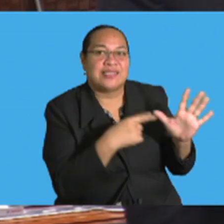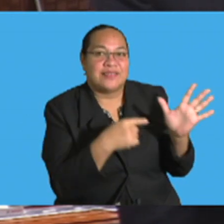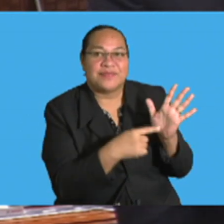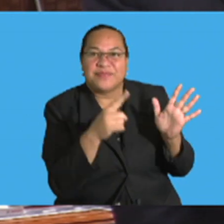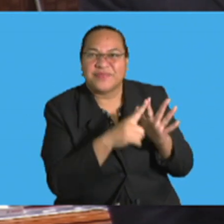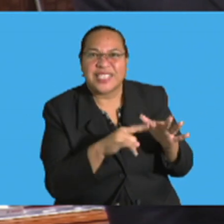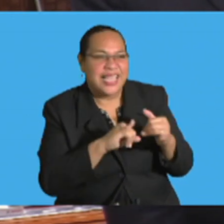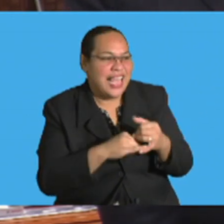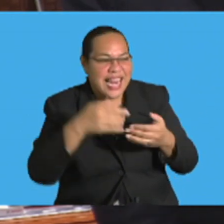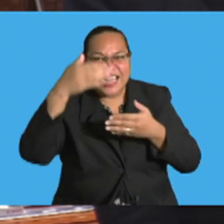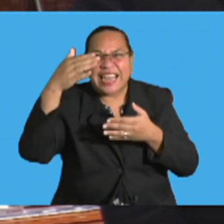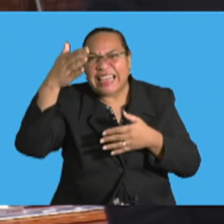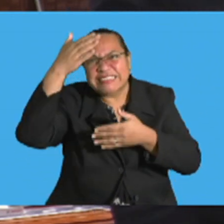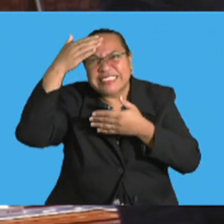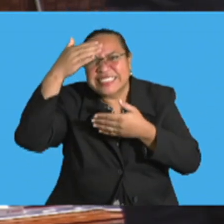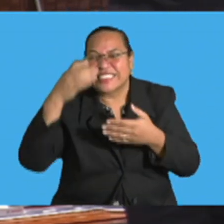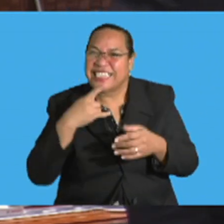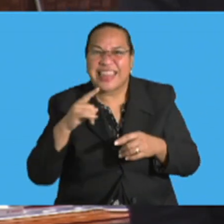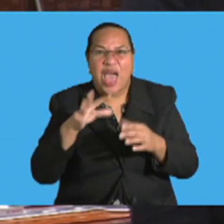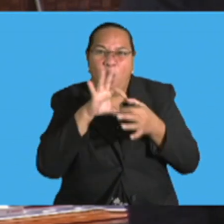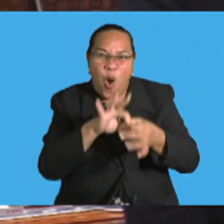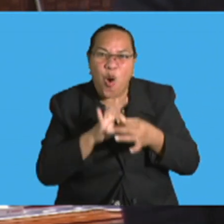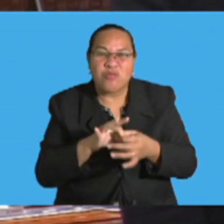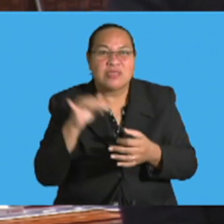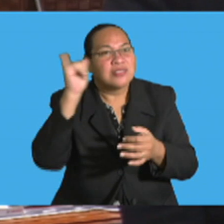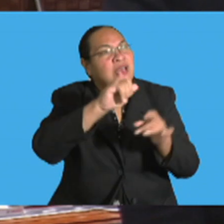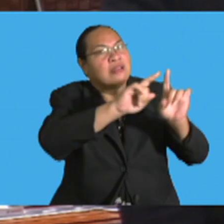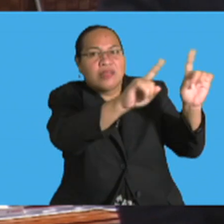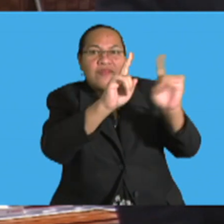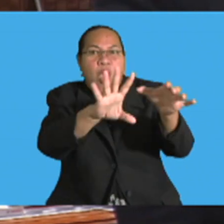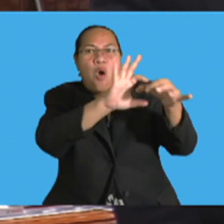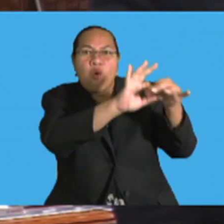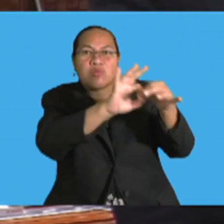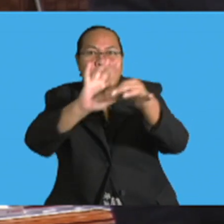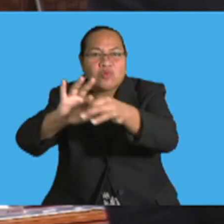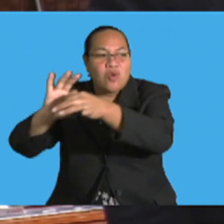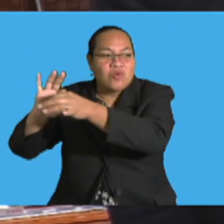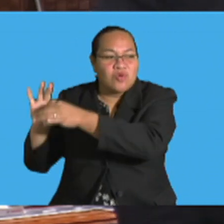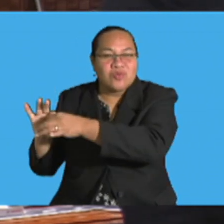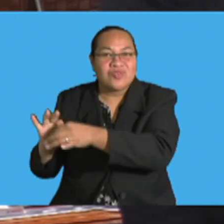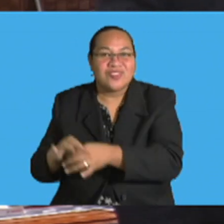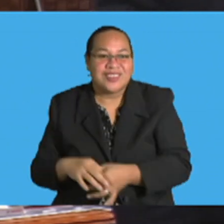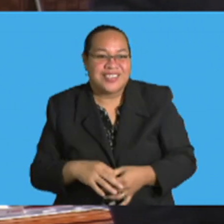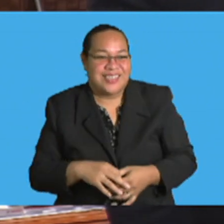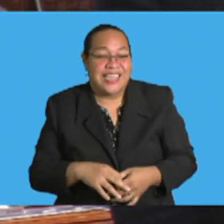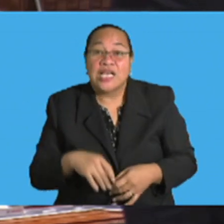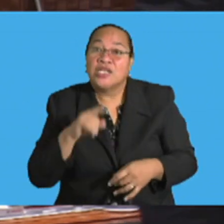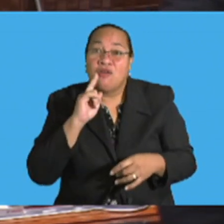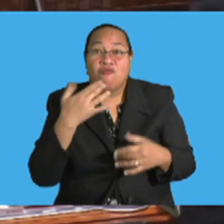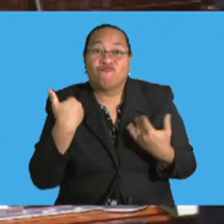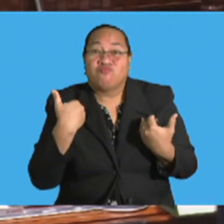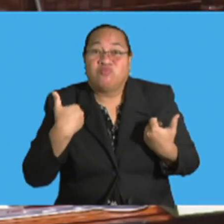Airways, they have a permutation, what they call 357. In other words, it is almost lucrative if you do